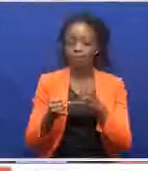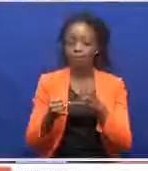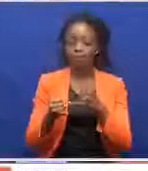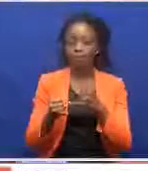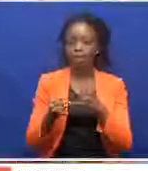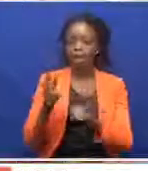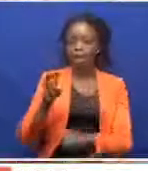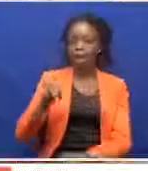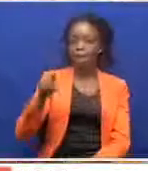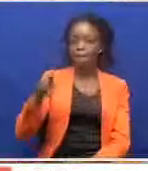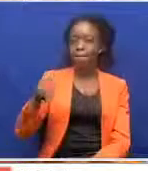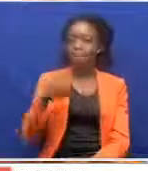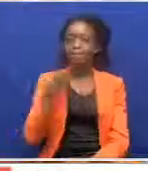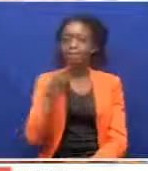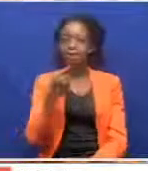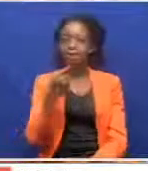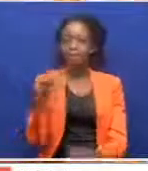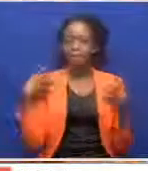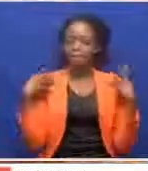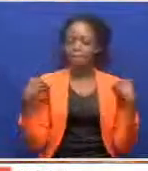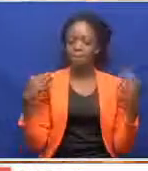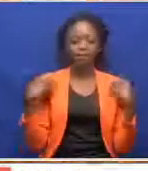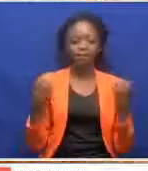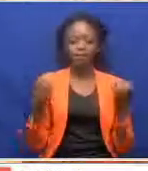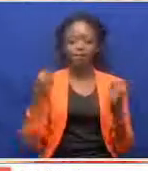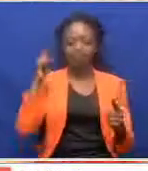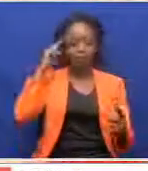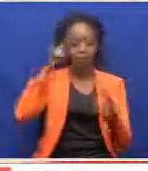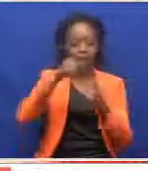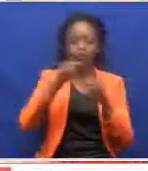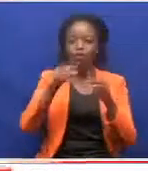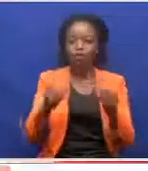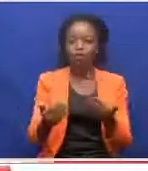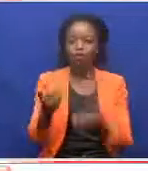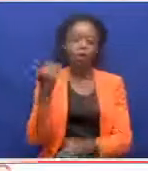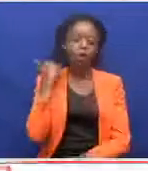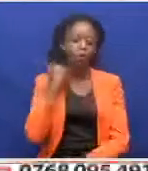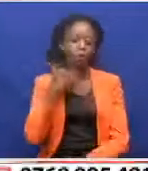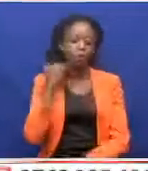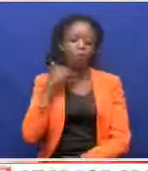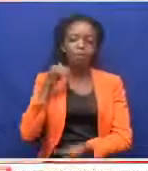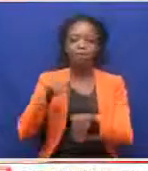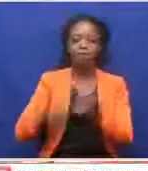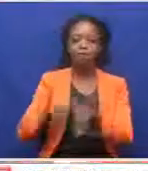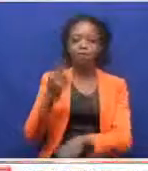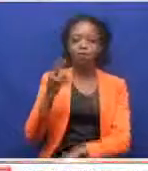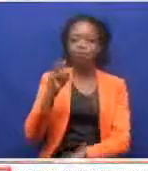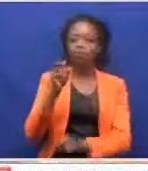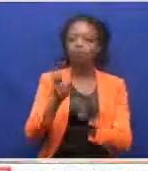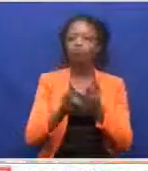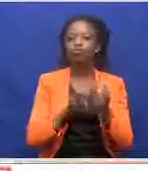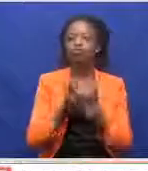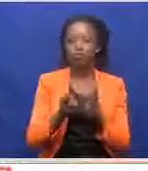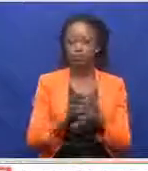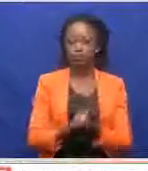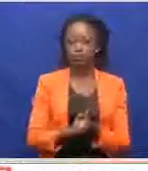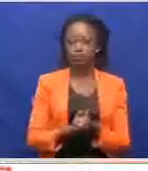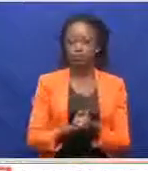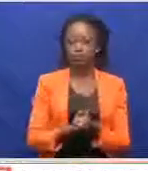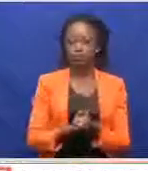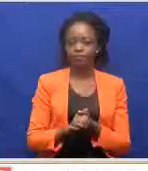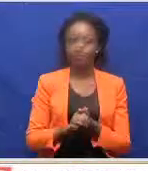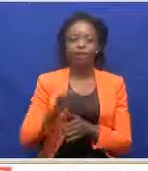The MPs claiming the exercise is aimed at rigging the 2022 elections. Na